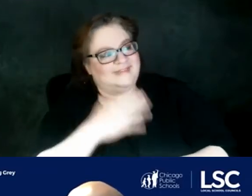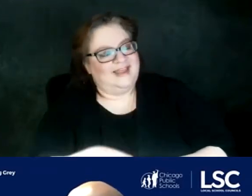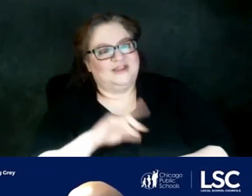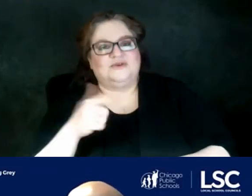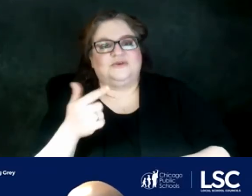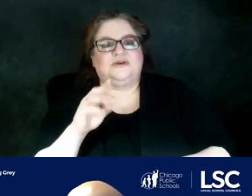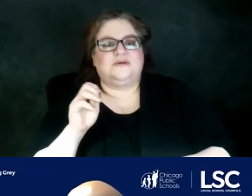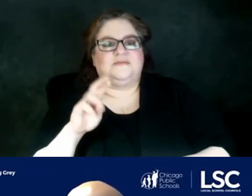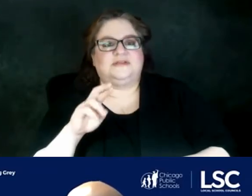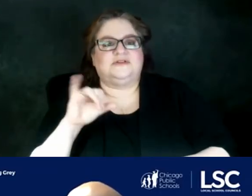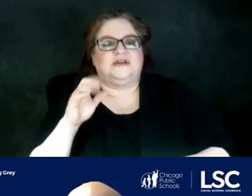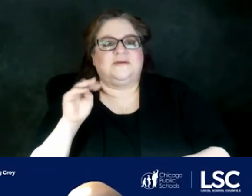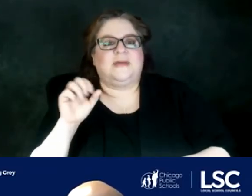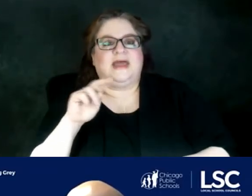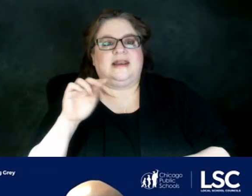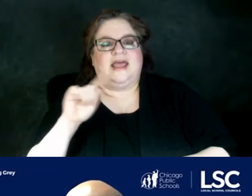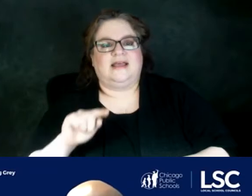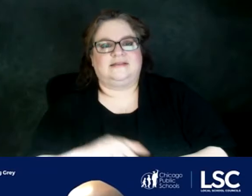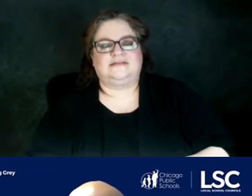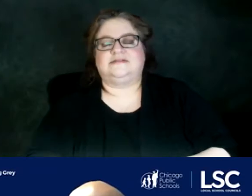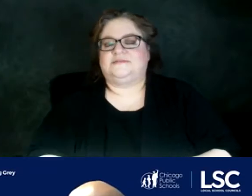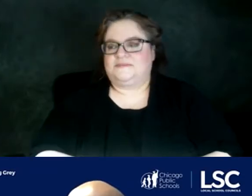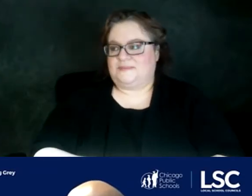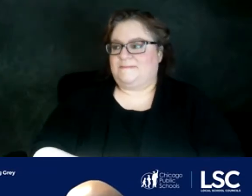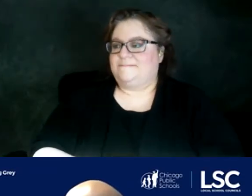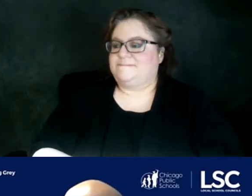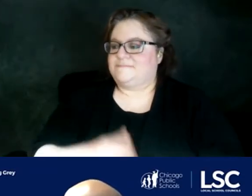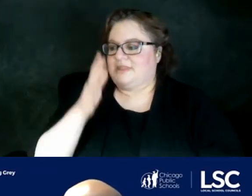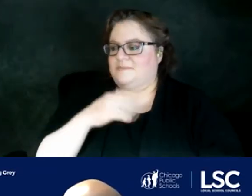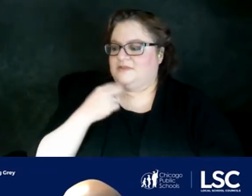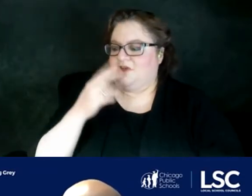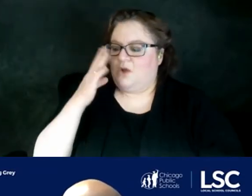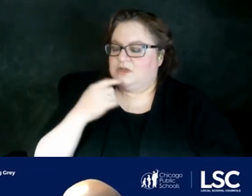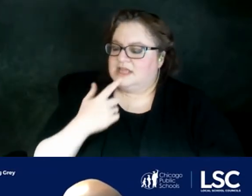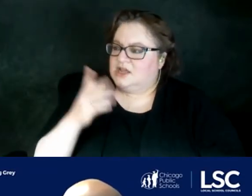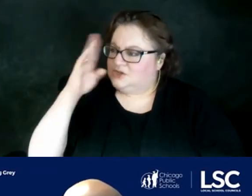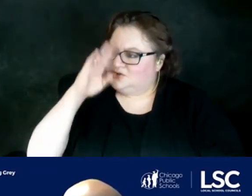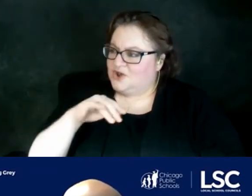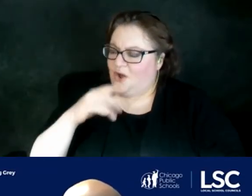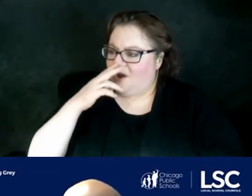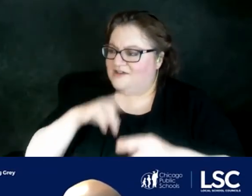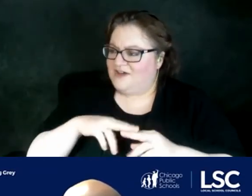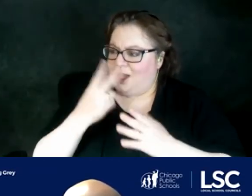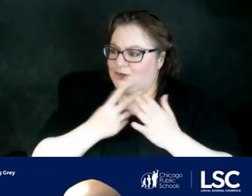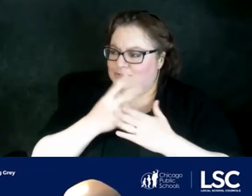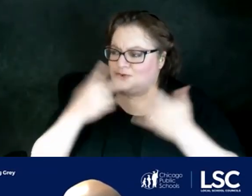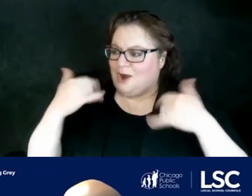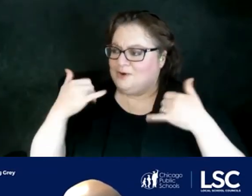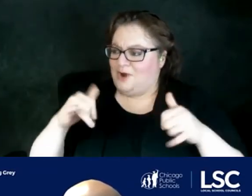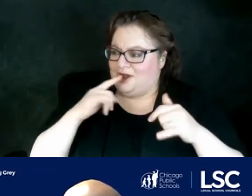Jimenez. I would say, do you know how fun 2-hour parties?